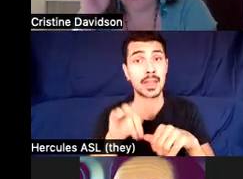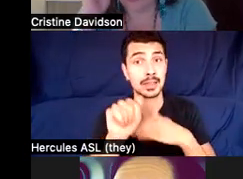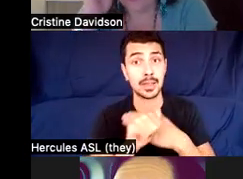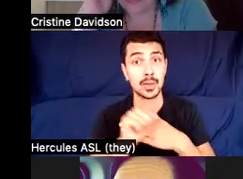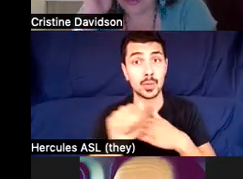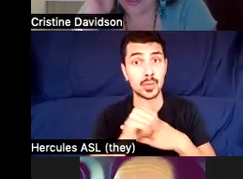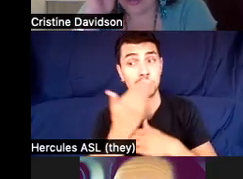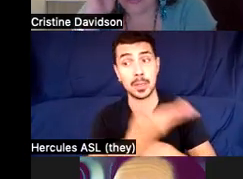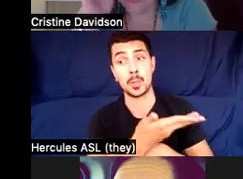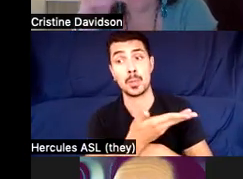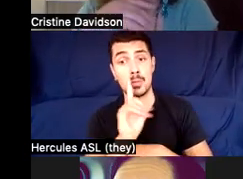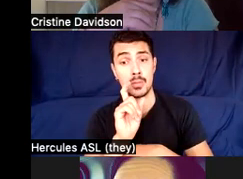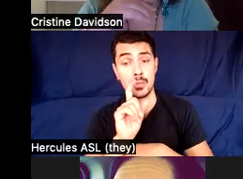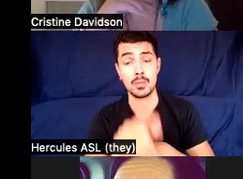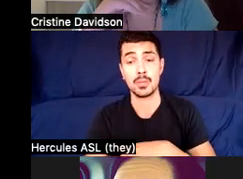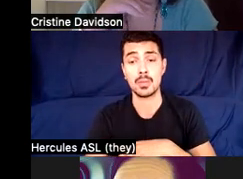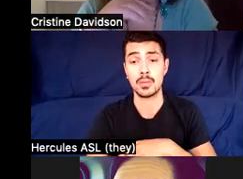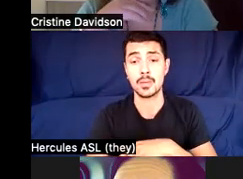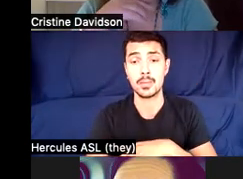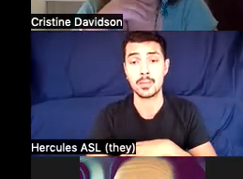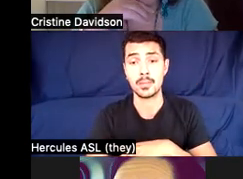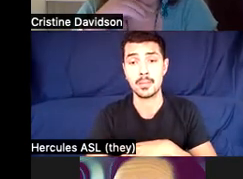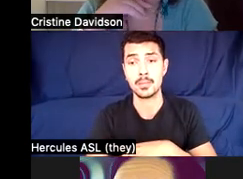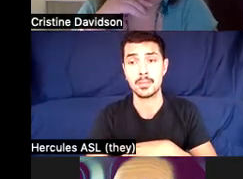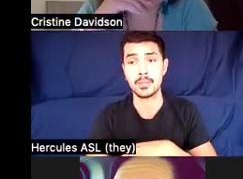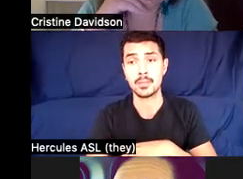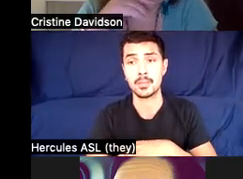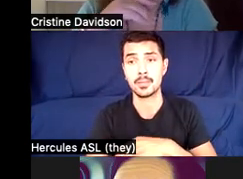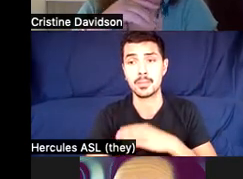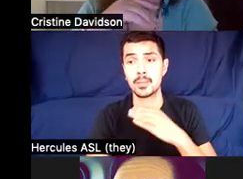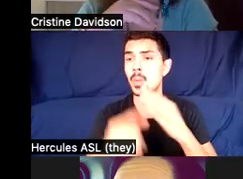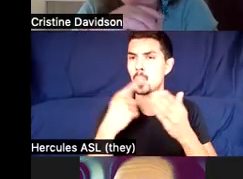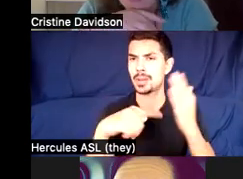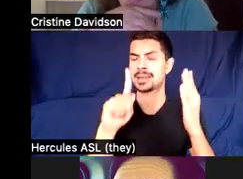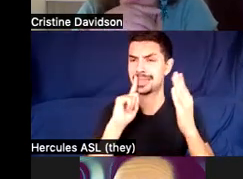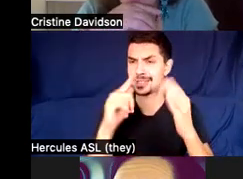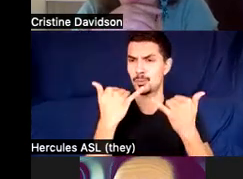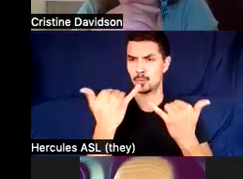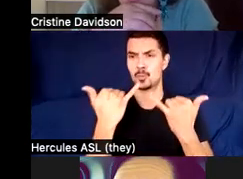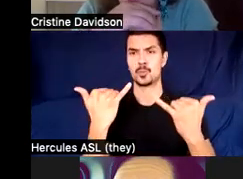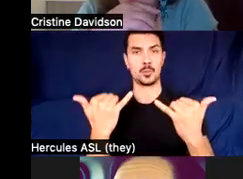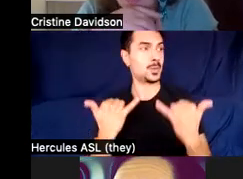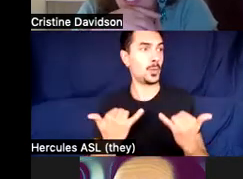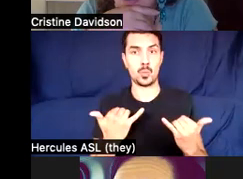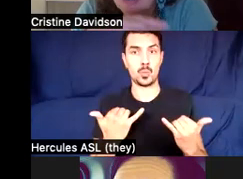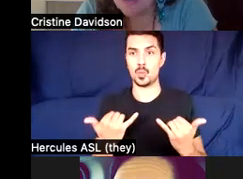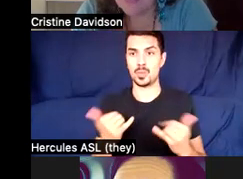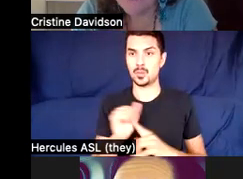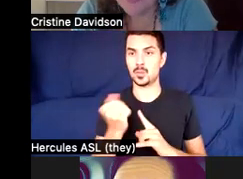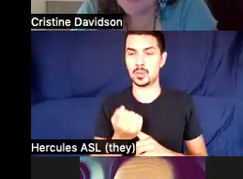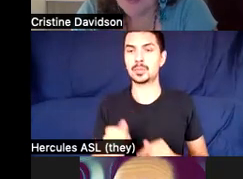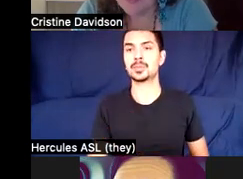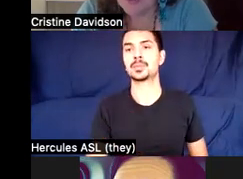still exposure to danger here? Right? What is the current living situation? Is he still in the home? Amanda